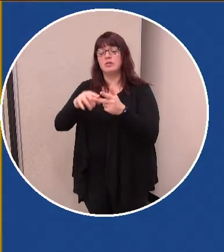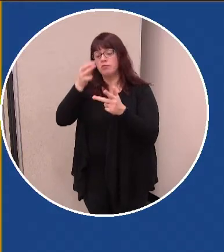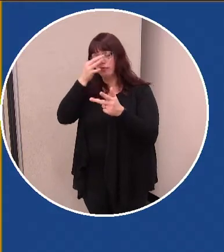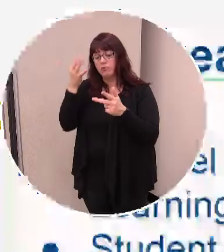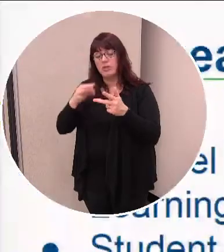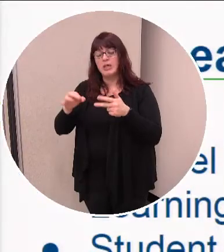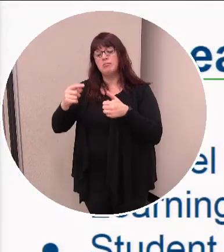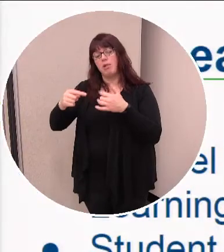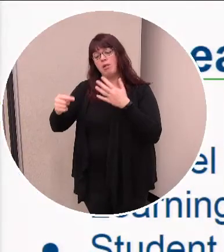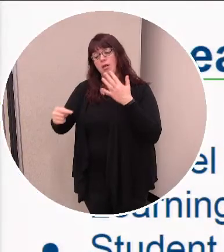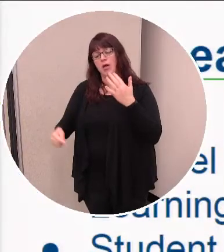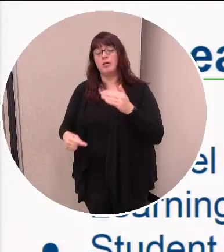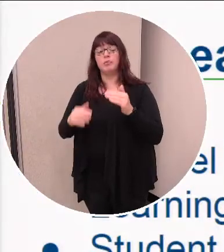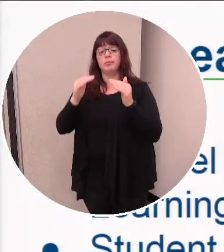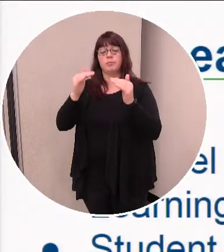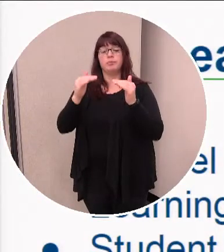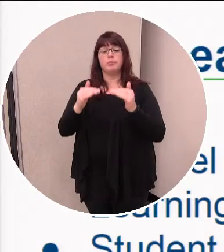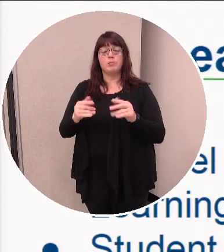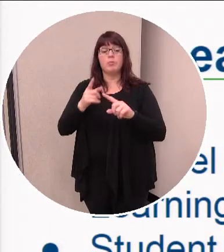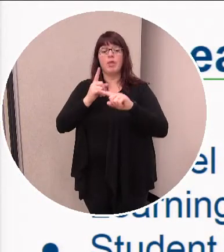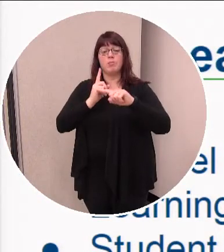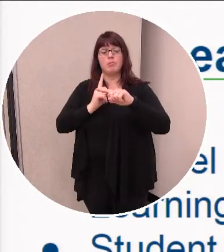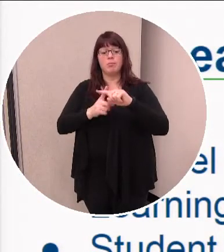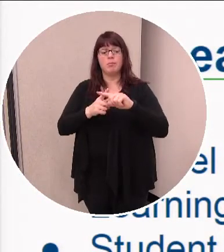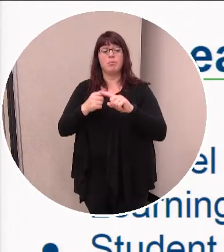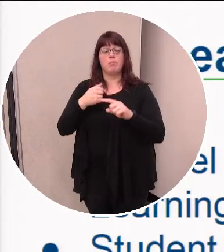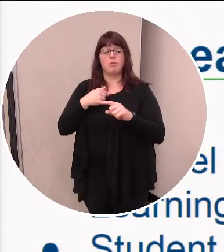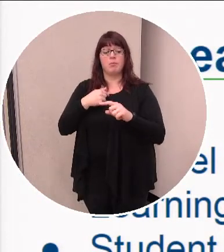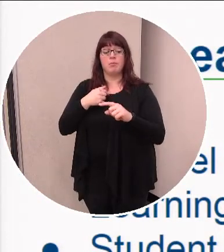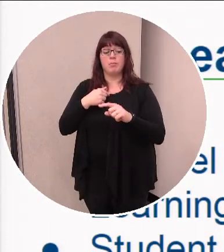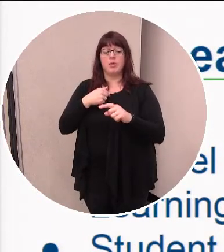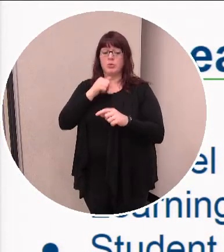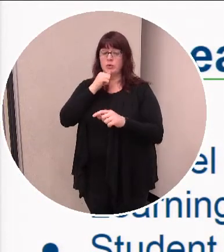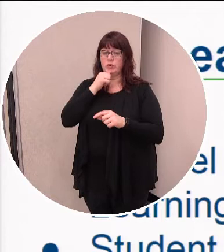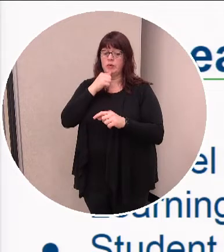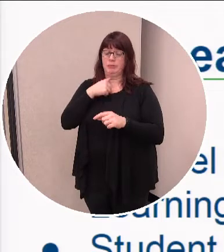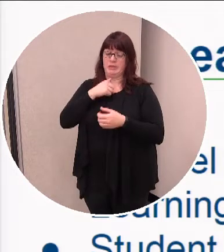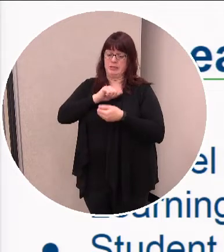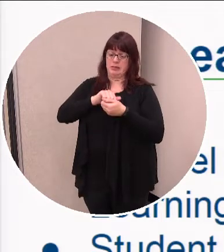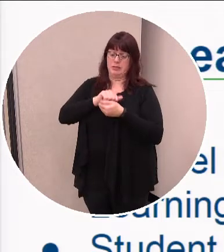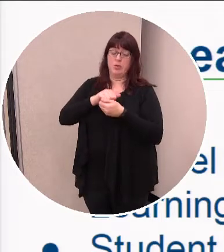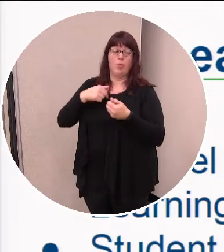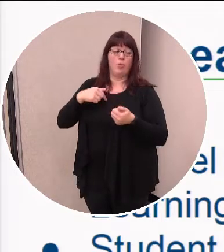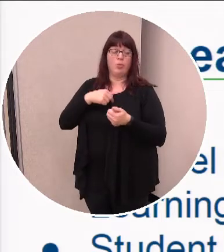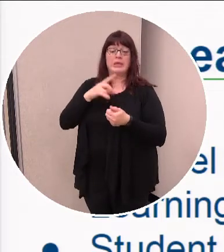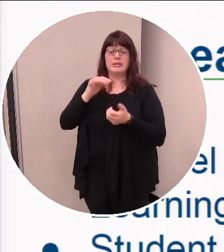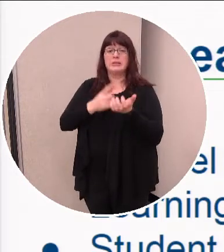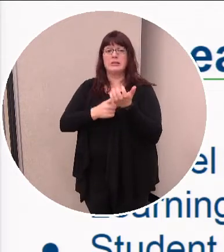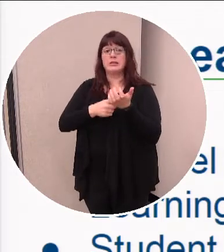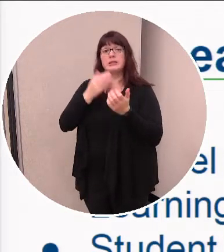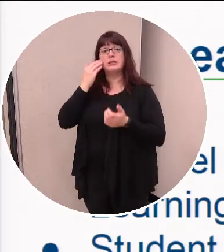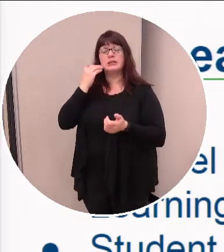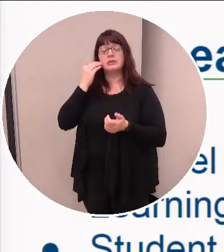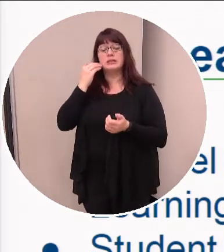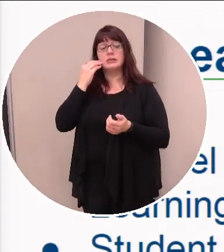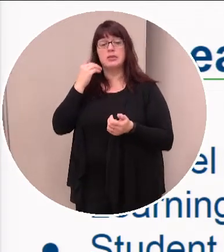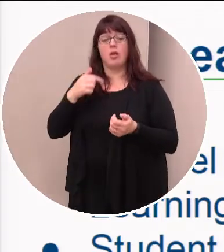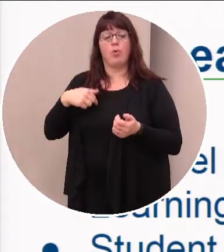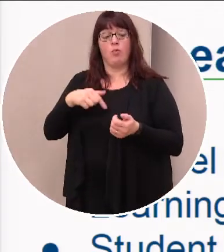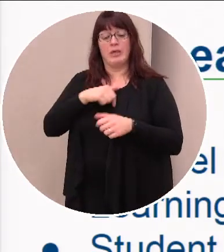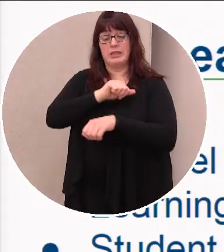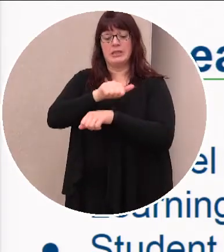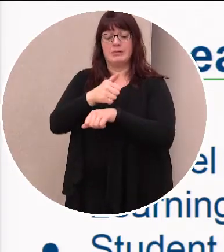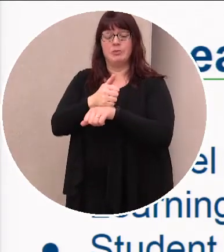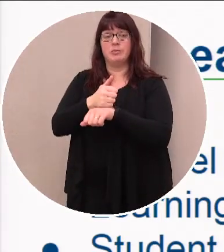And finally, I'd like to conclude with this. As you may be aware, we've talked about this before. We've embarked on